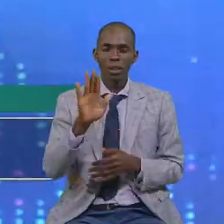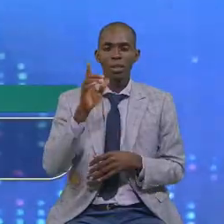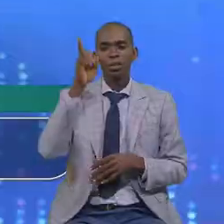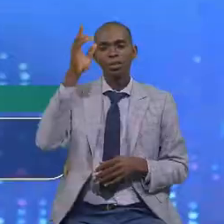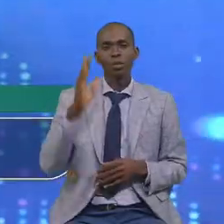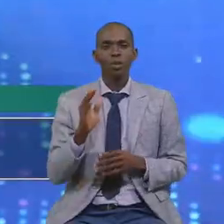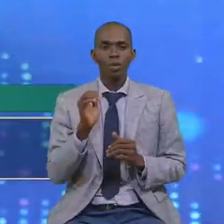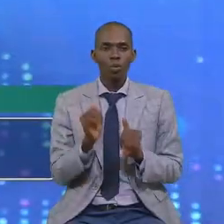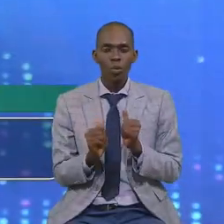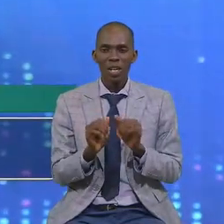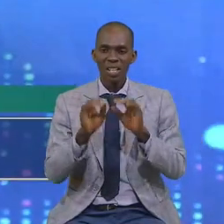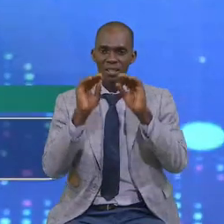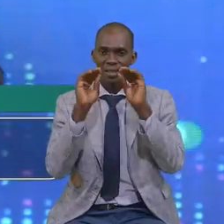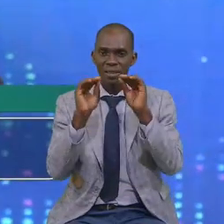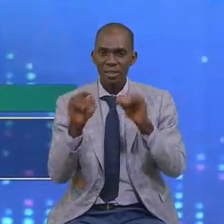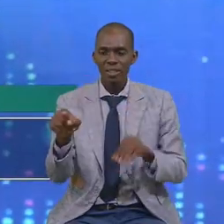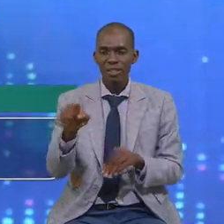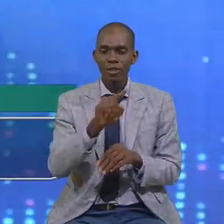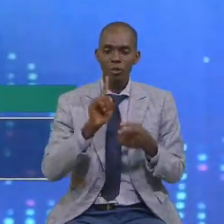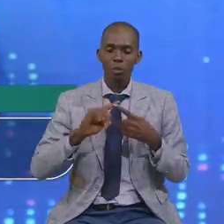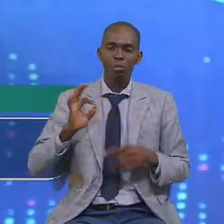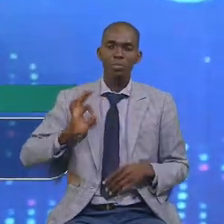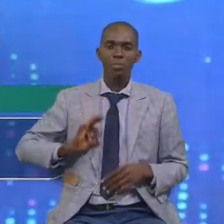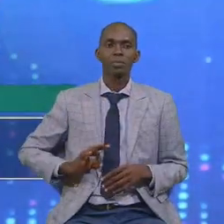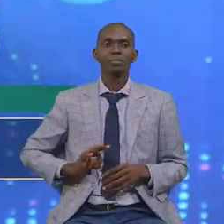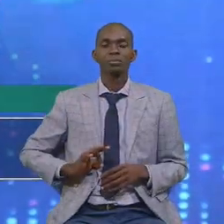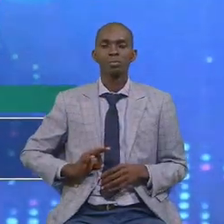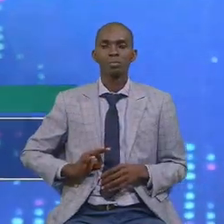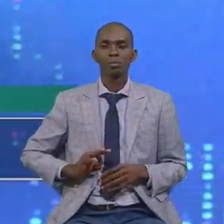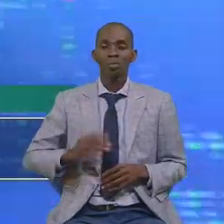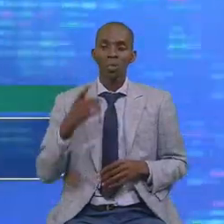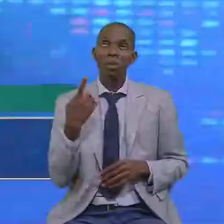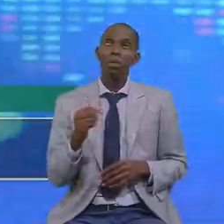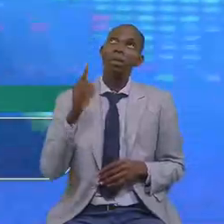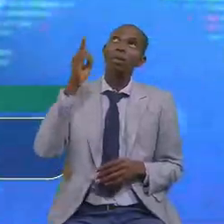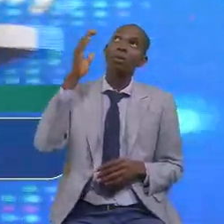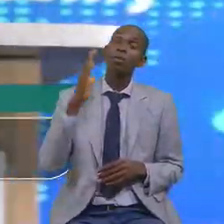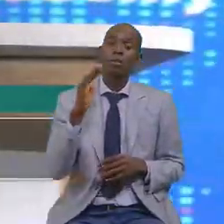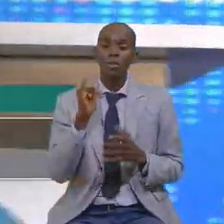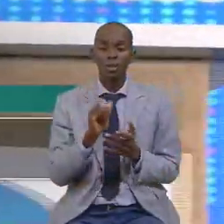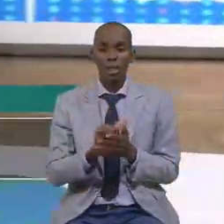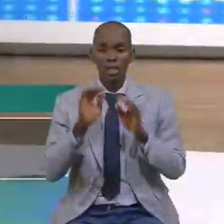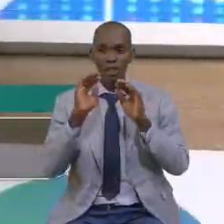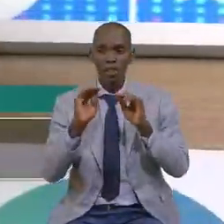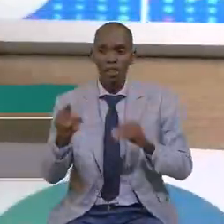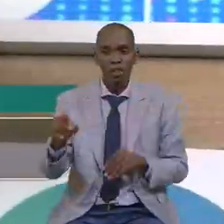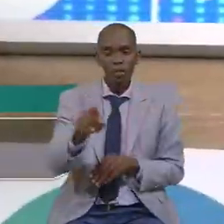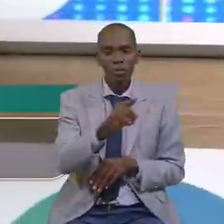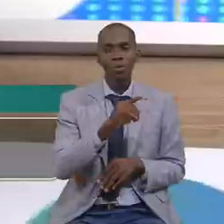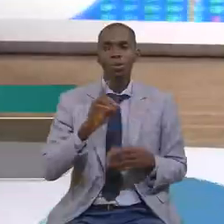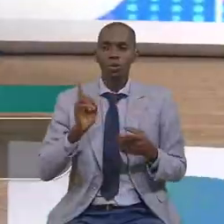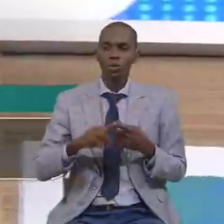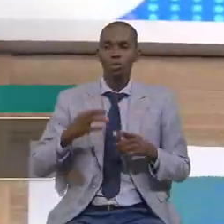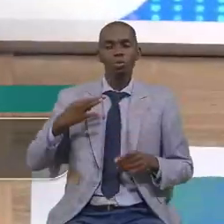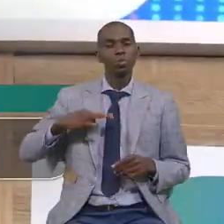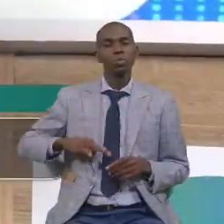which teaches thee to profit. The God that teaches you to profit.